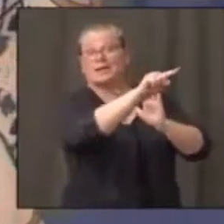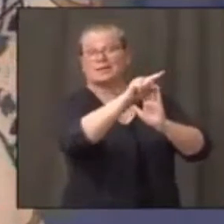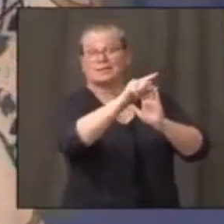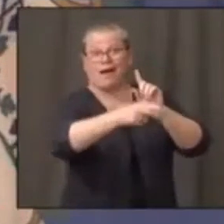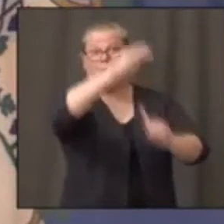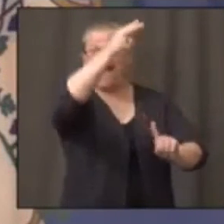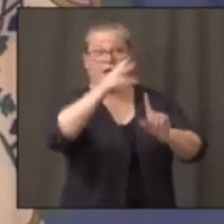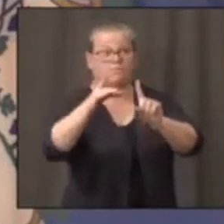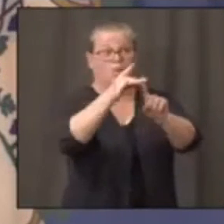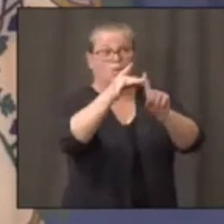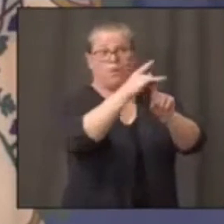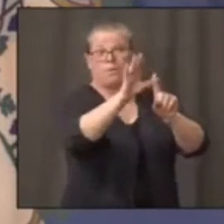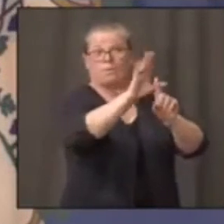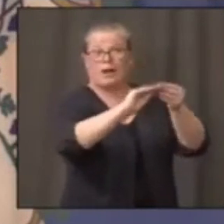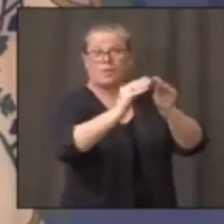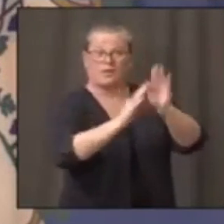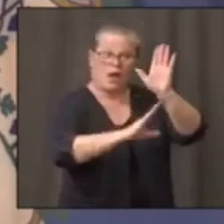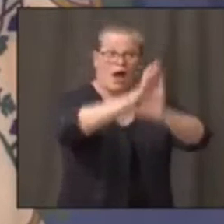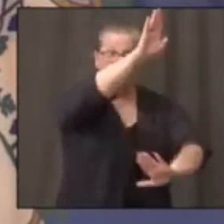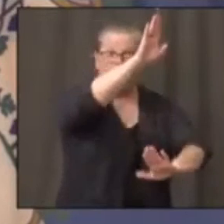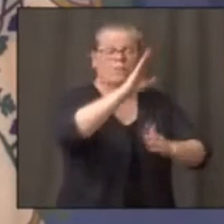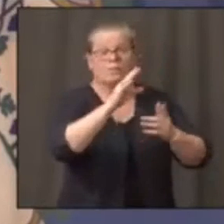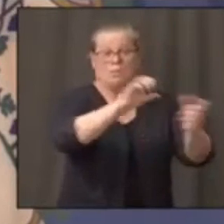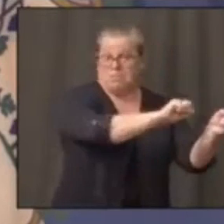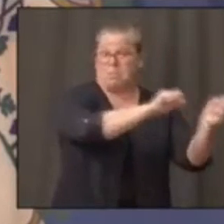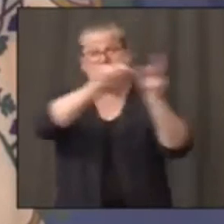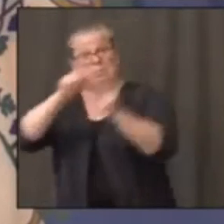of self-quarantining, but I'd be reluctant.